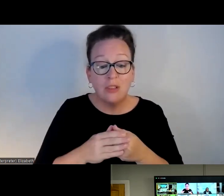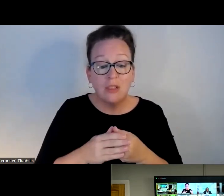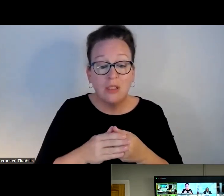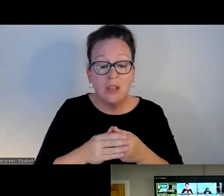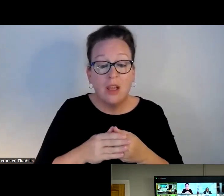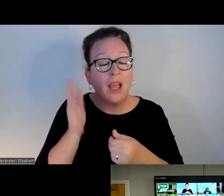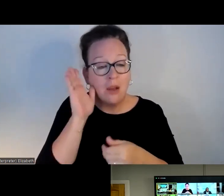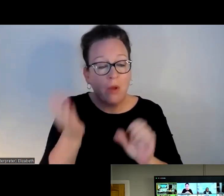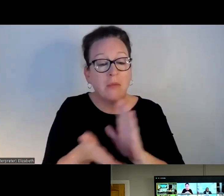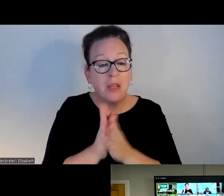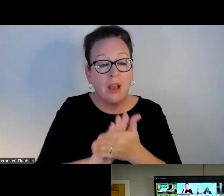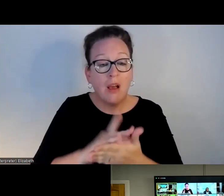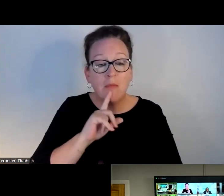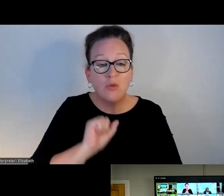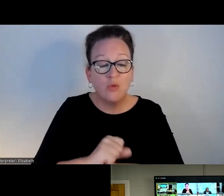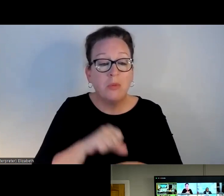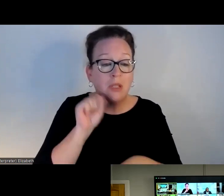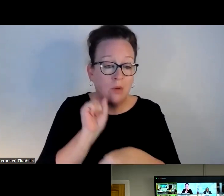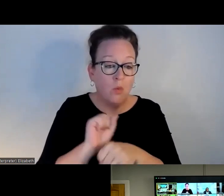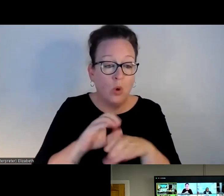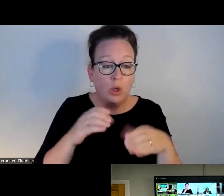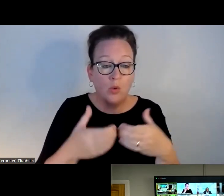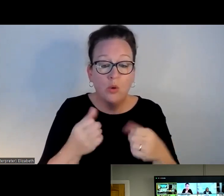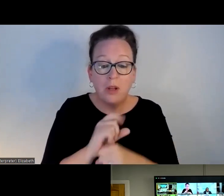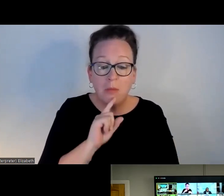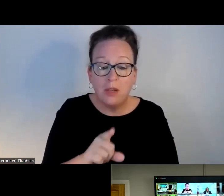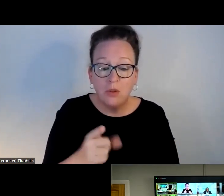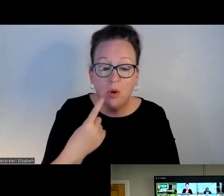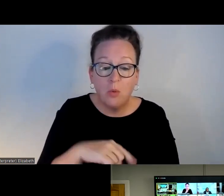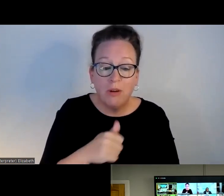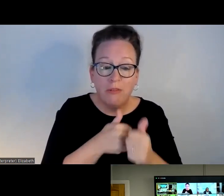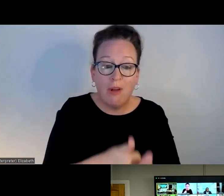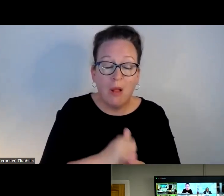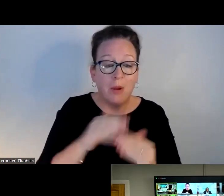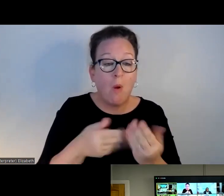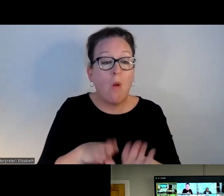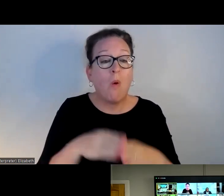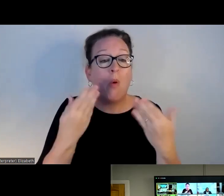group of making sure that we're abiding by open meeting law